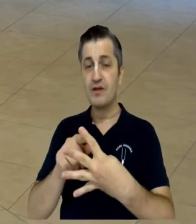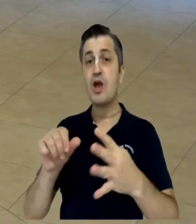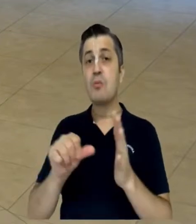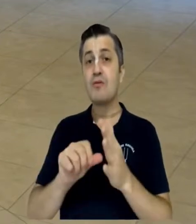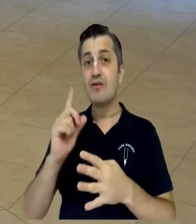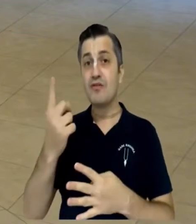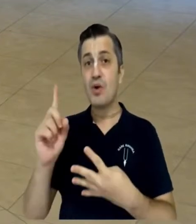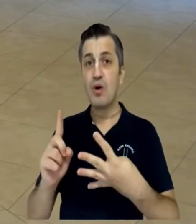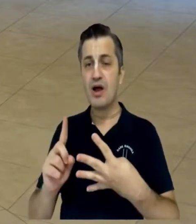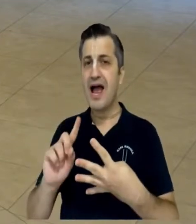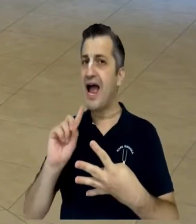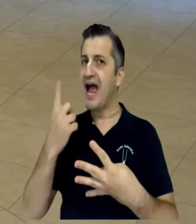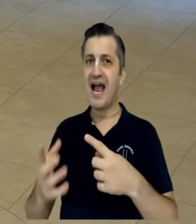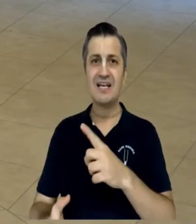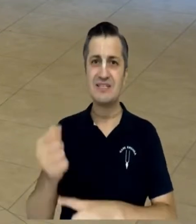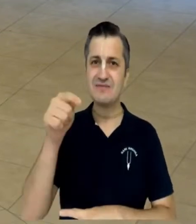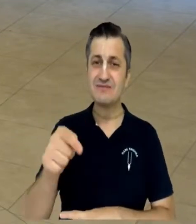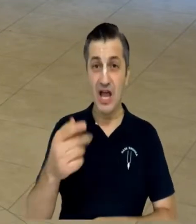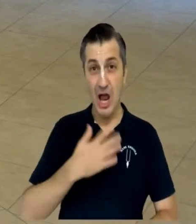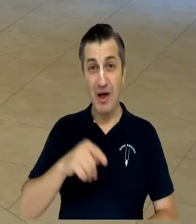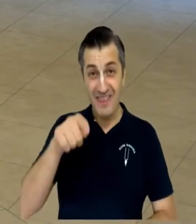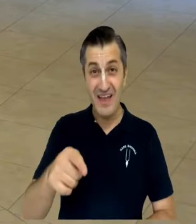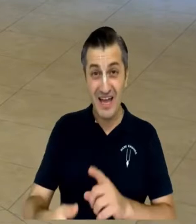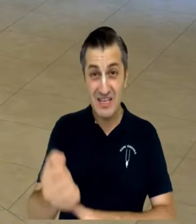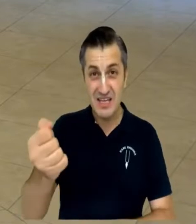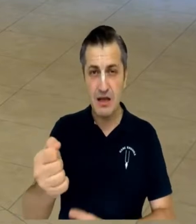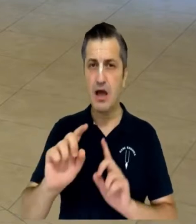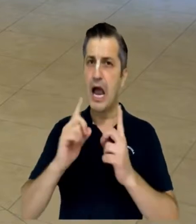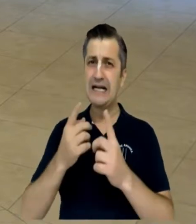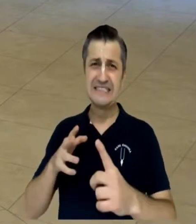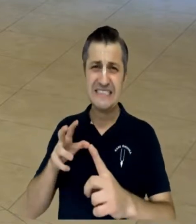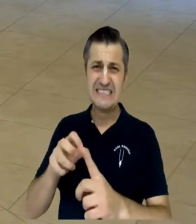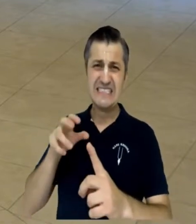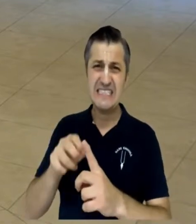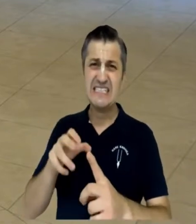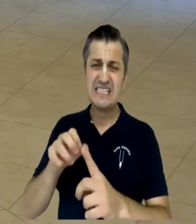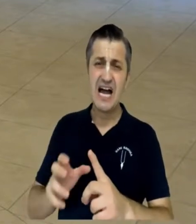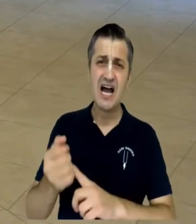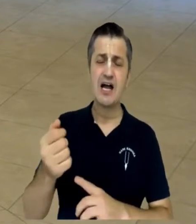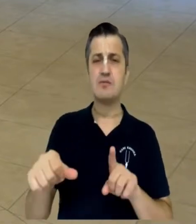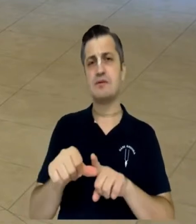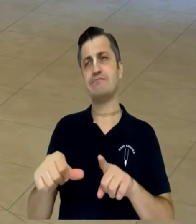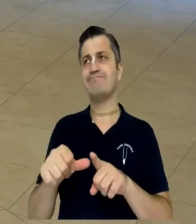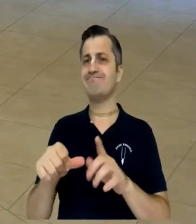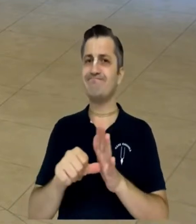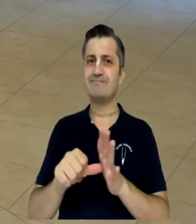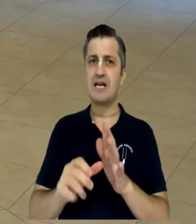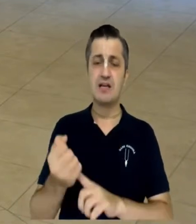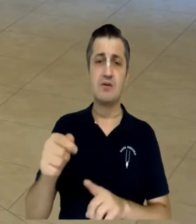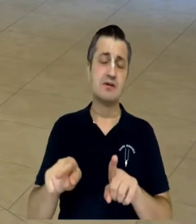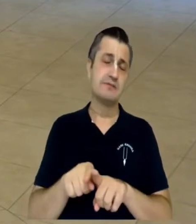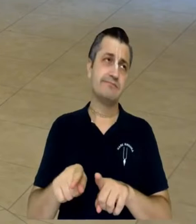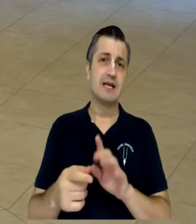Any one of us ever experienced that? You want something like a new phone or a new car, and unfortunately you can't get it. It's too expensive, you can't